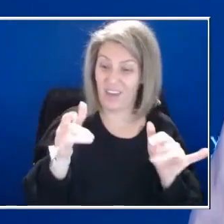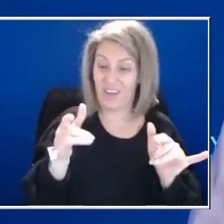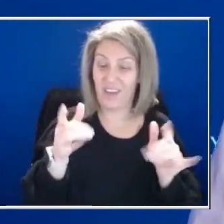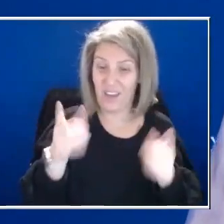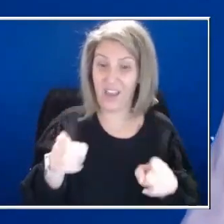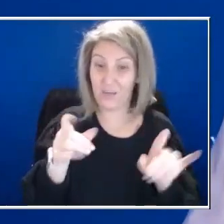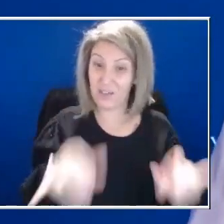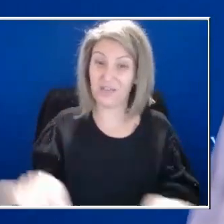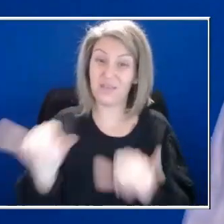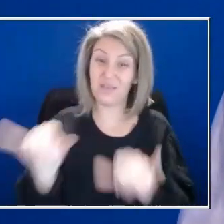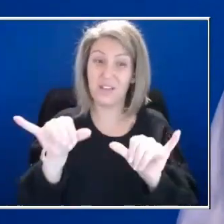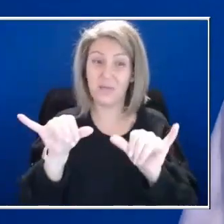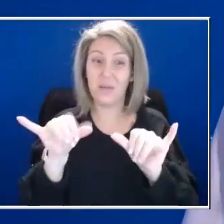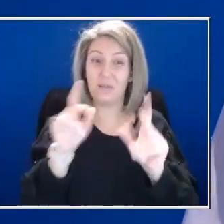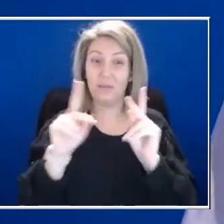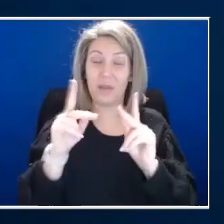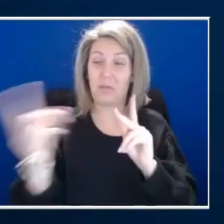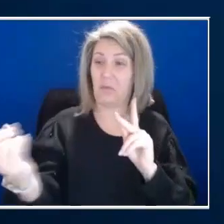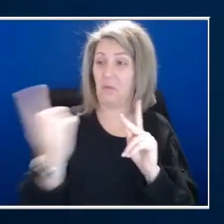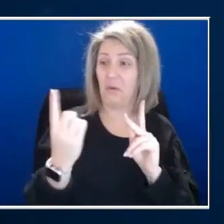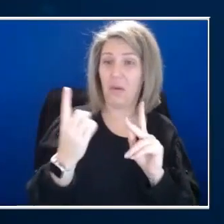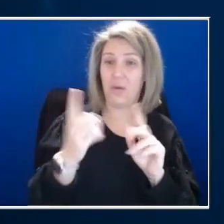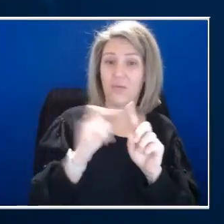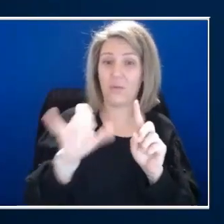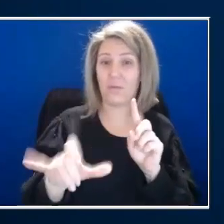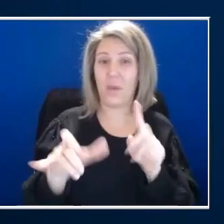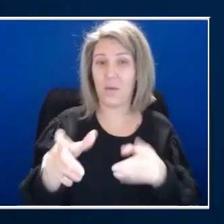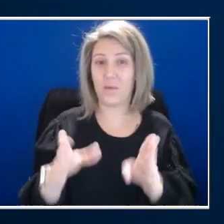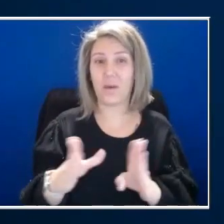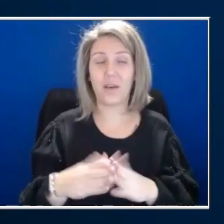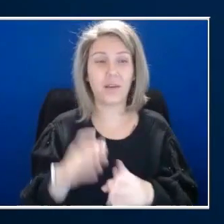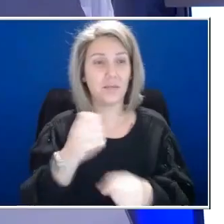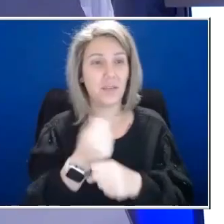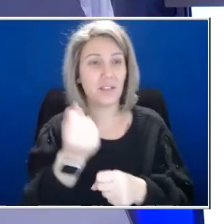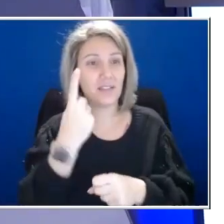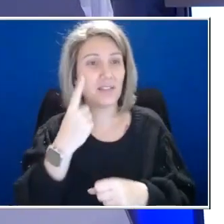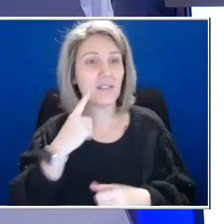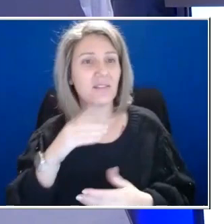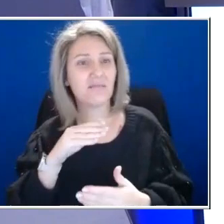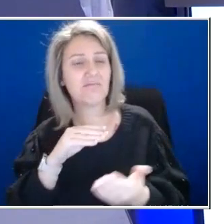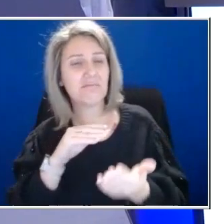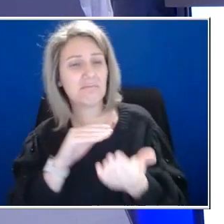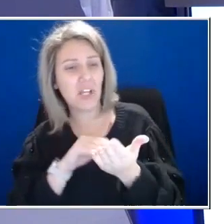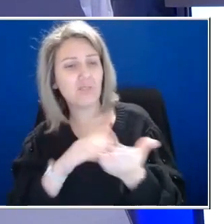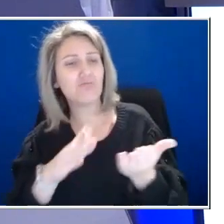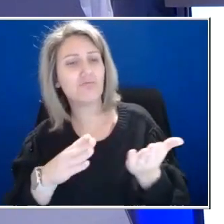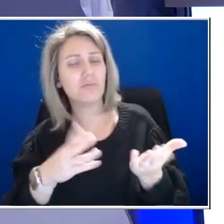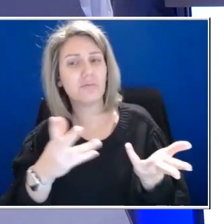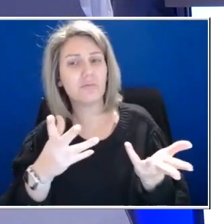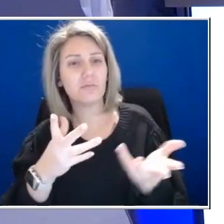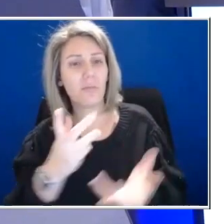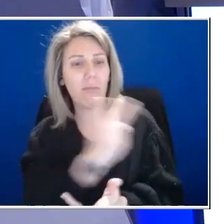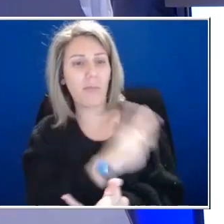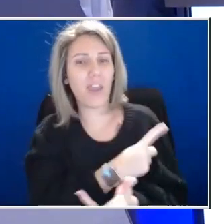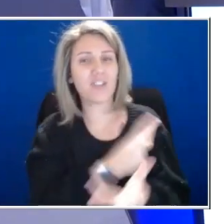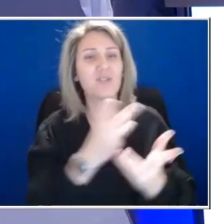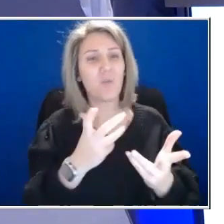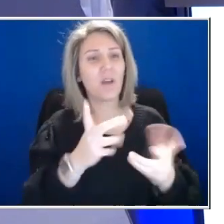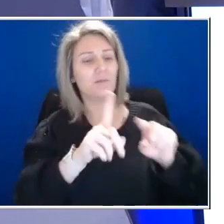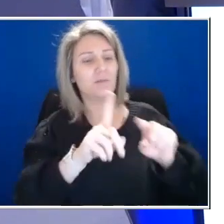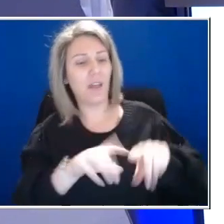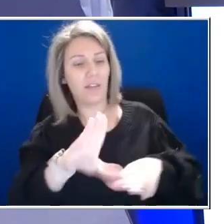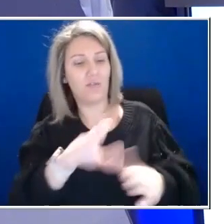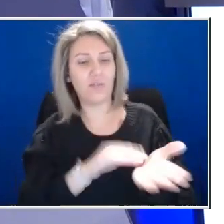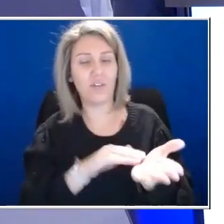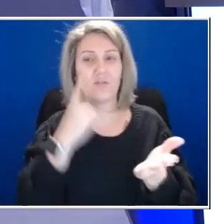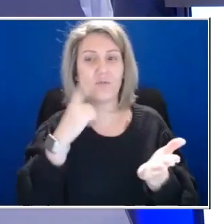to us by that very pathway. Yeah, makes sense. Dr. Rohr, I mean, I think patients want to lean on their doctors for answers, but they also want to feel